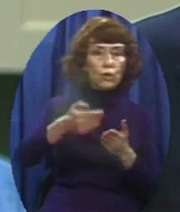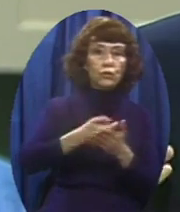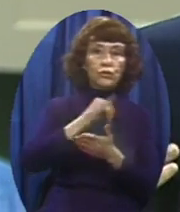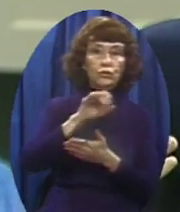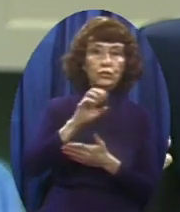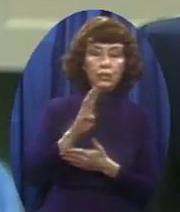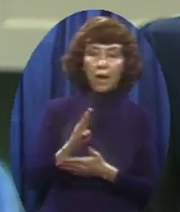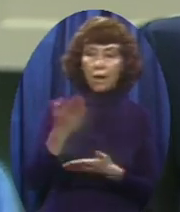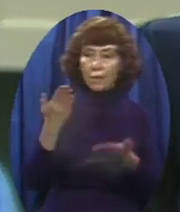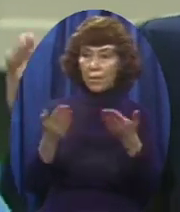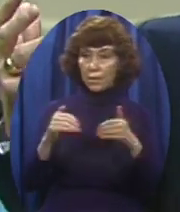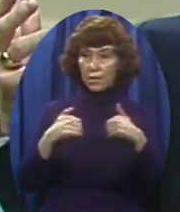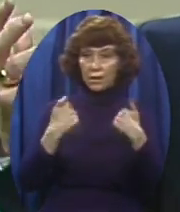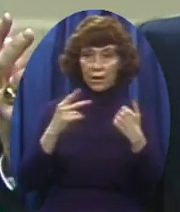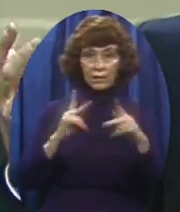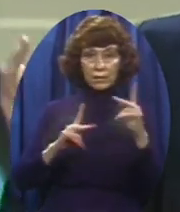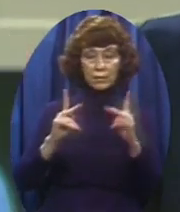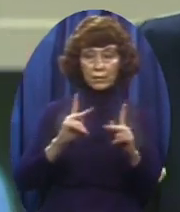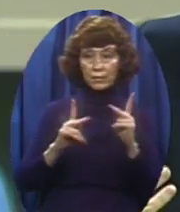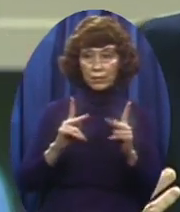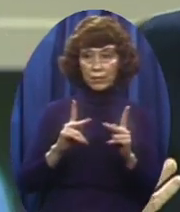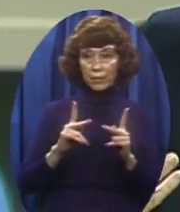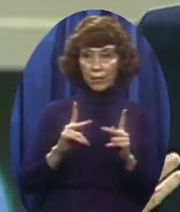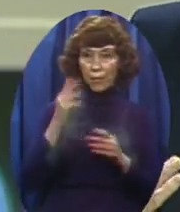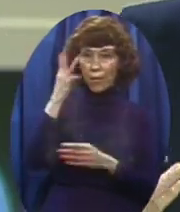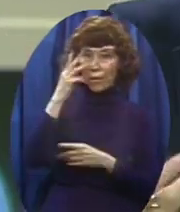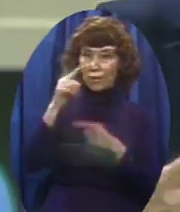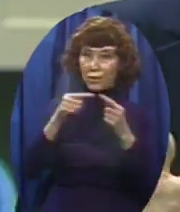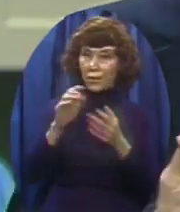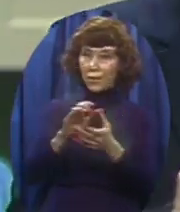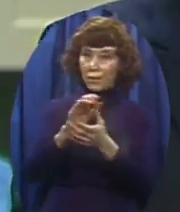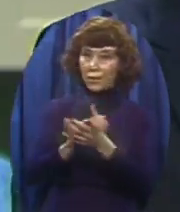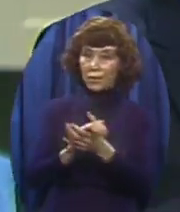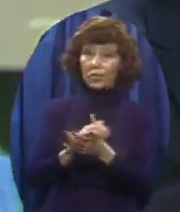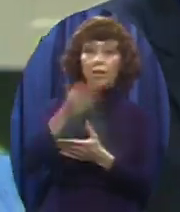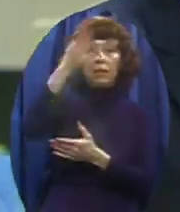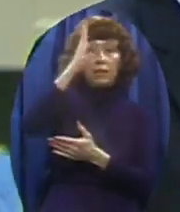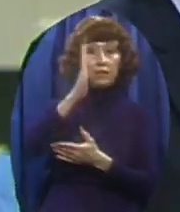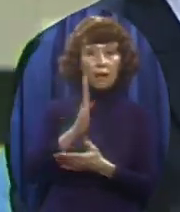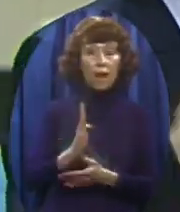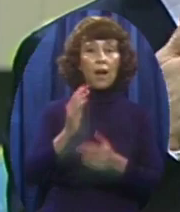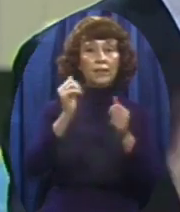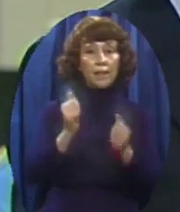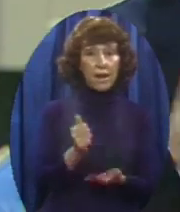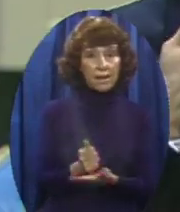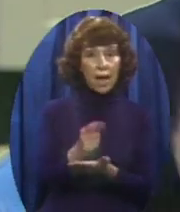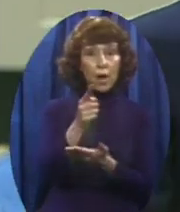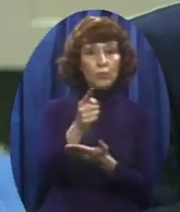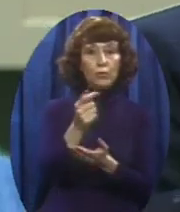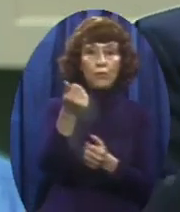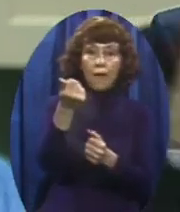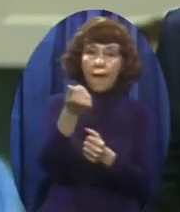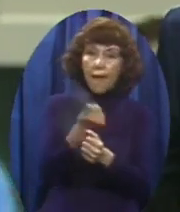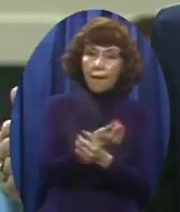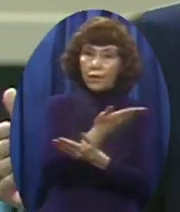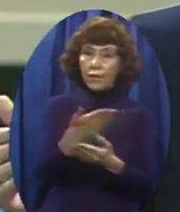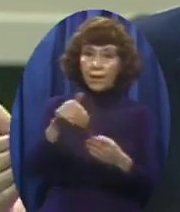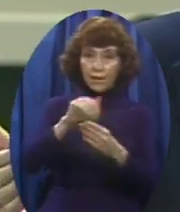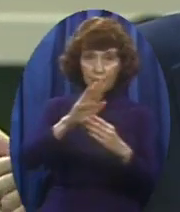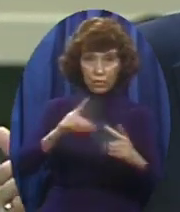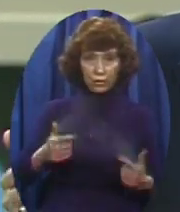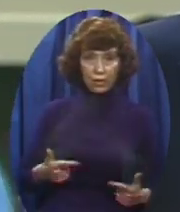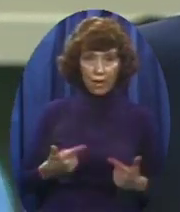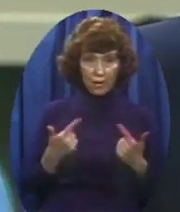marriage. I believe the Lord can come into every phase of your life and make sure that you do the right thing at the right time. That's not